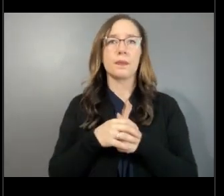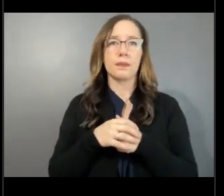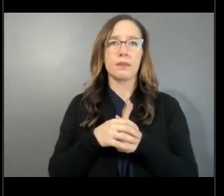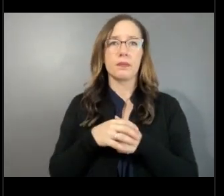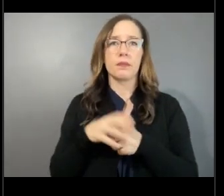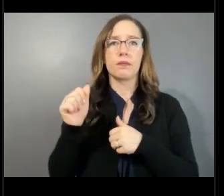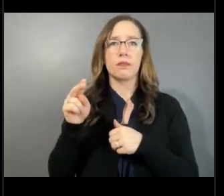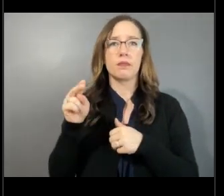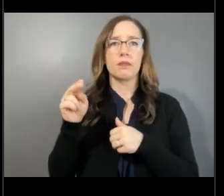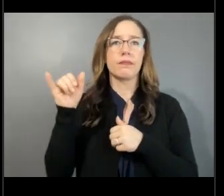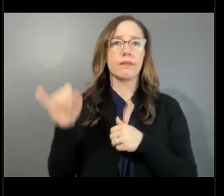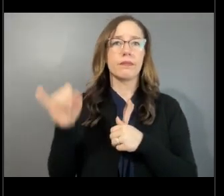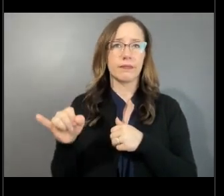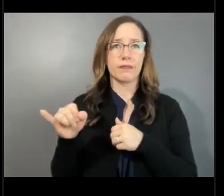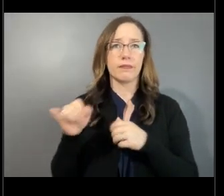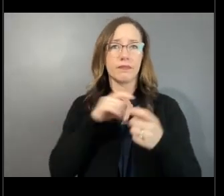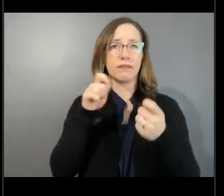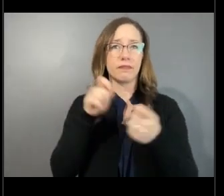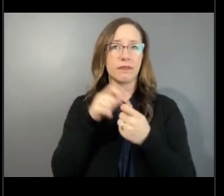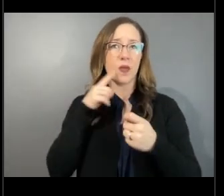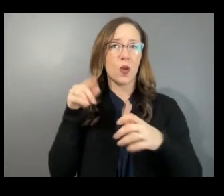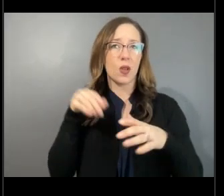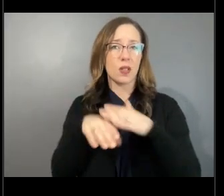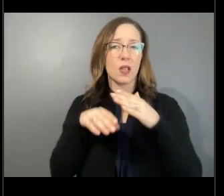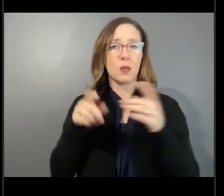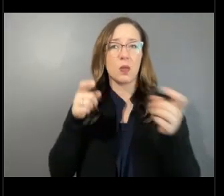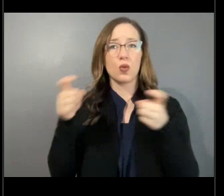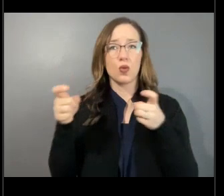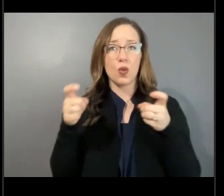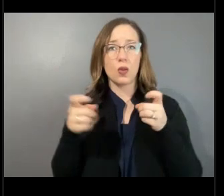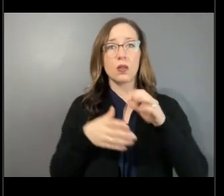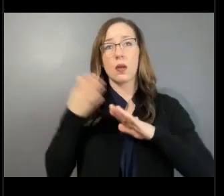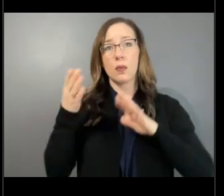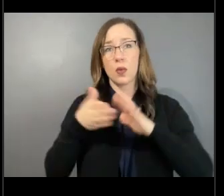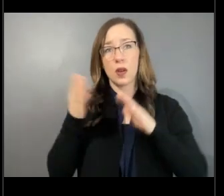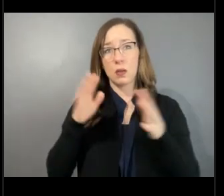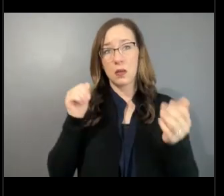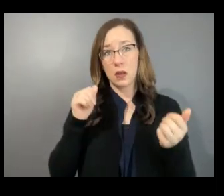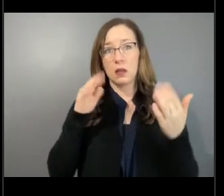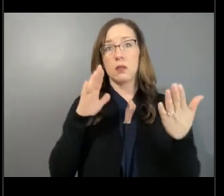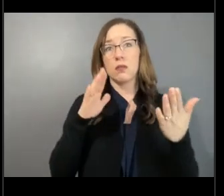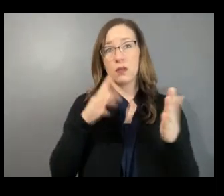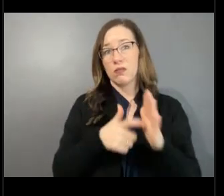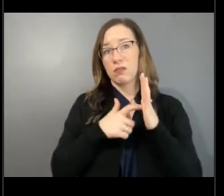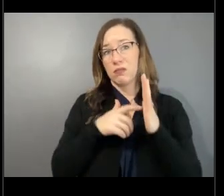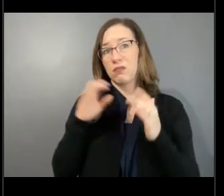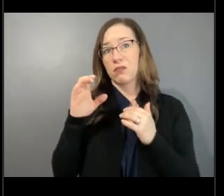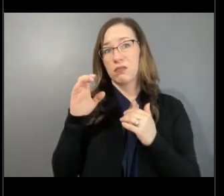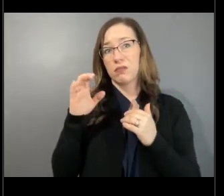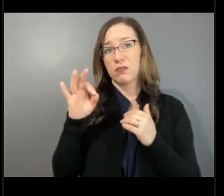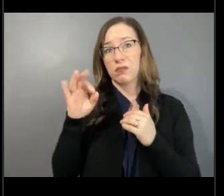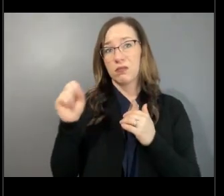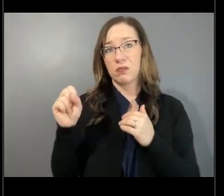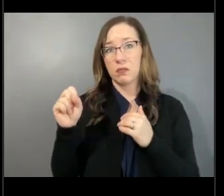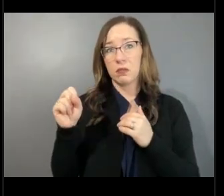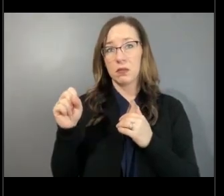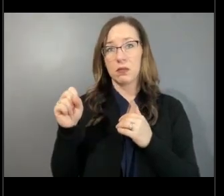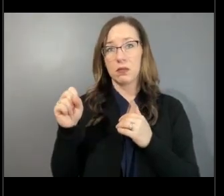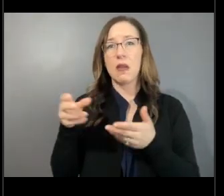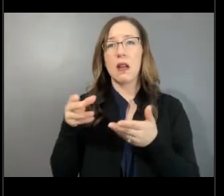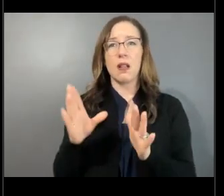ANSI specifications for accessible controls and operating mechanisms require a clear floor space